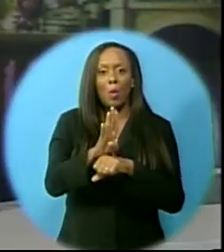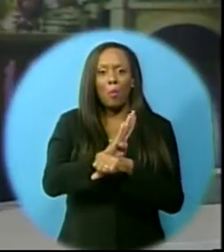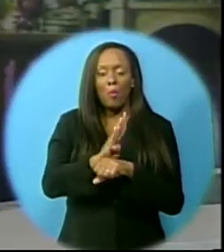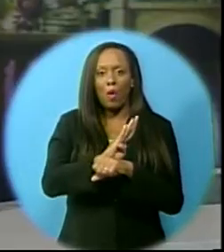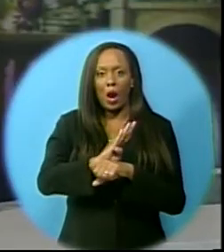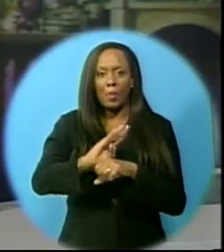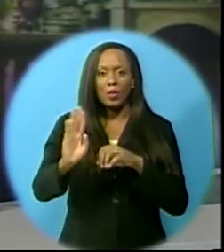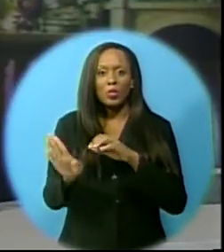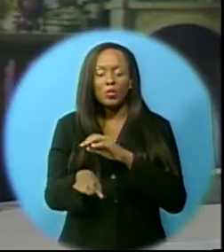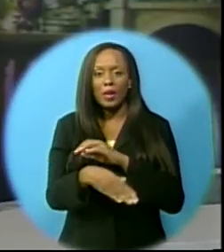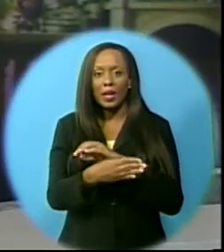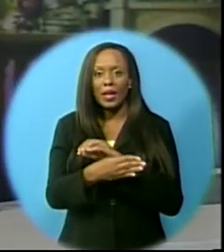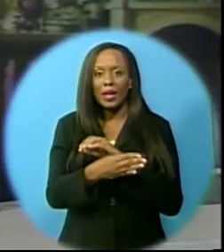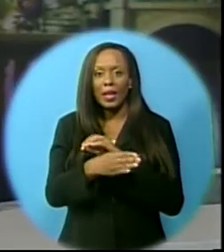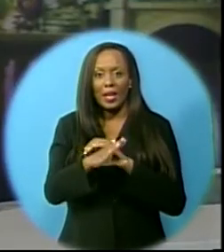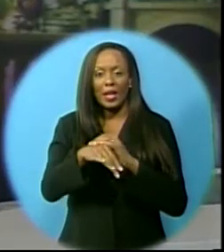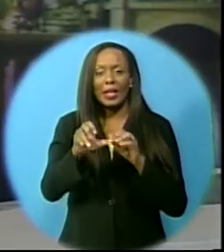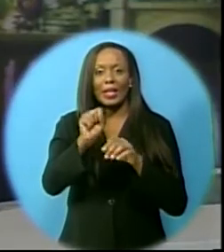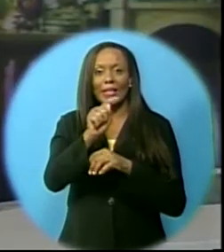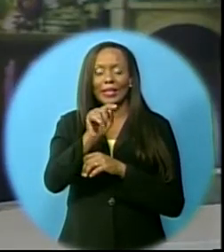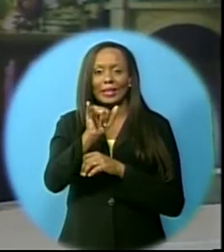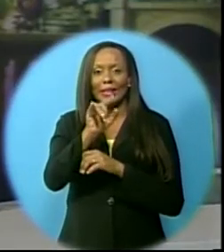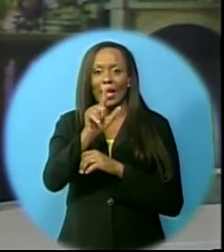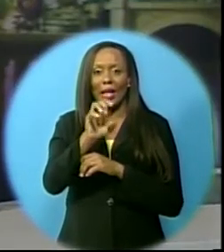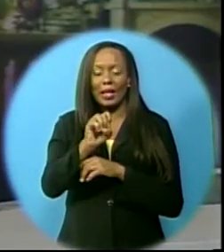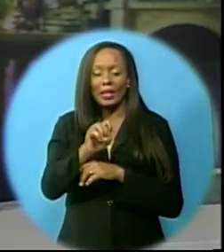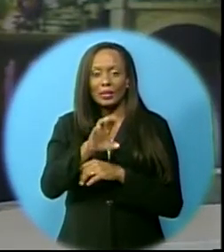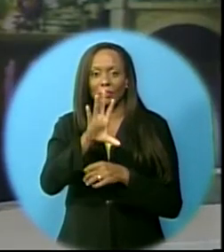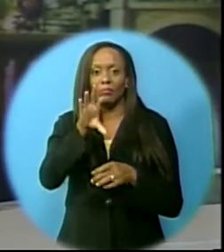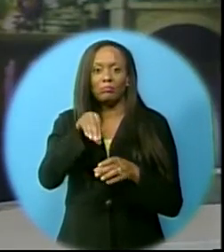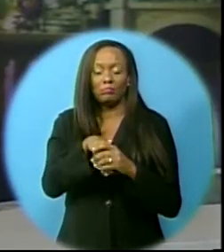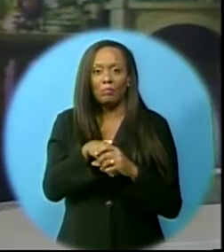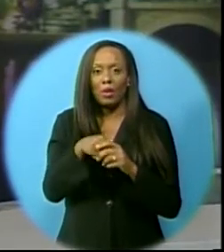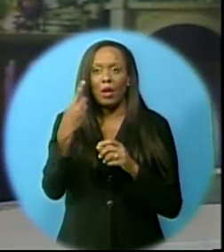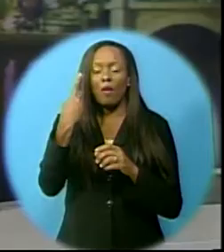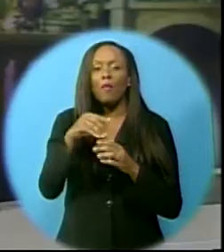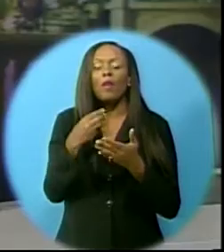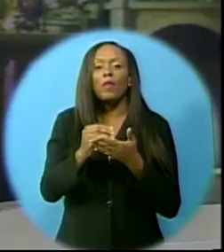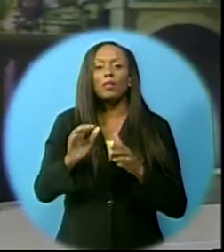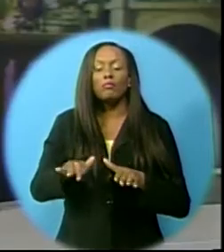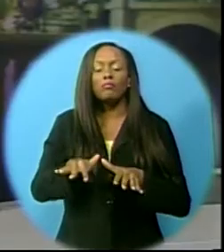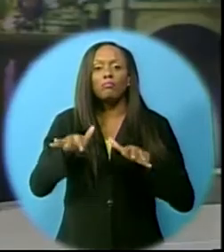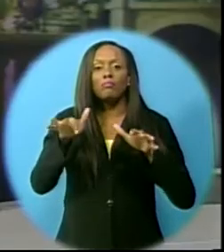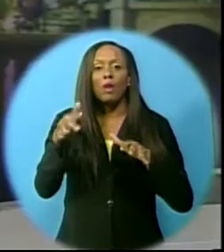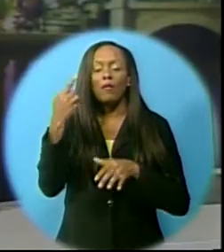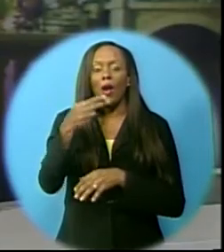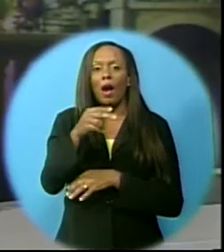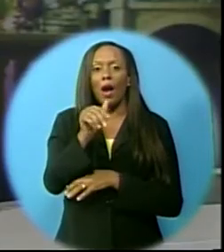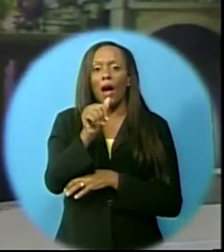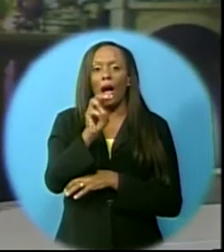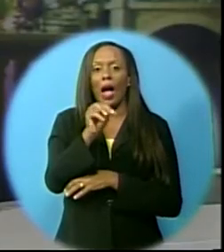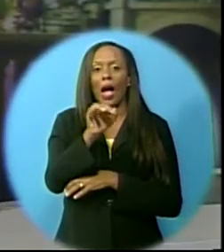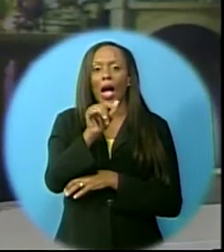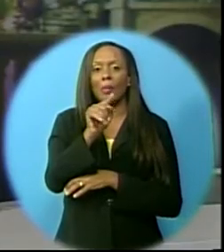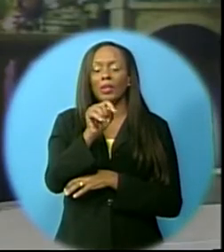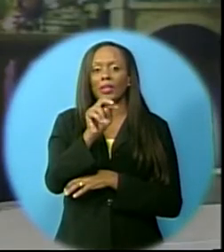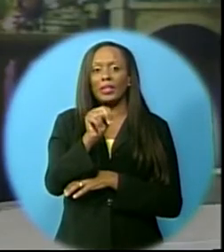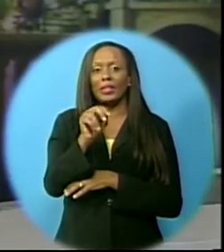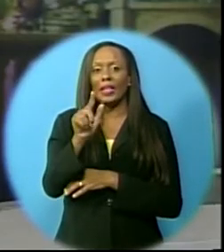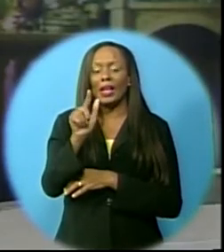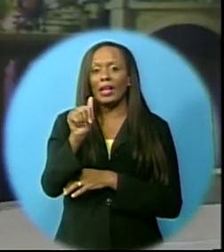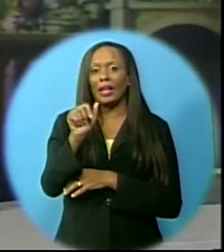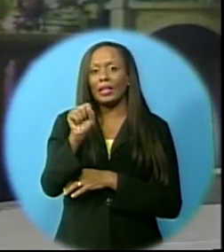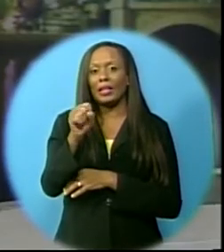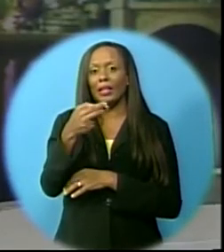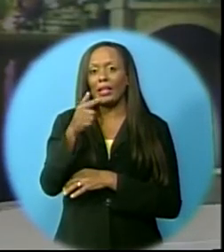cricket format is set to form part of a special fundraising event next month for the Hamilton Lashley Foundation ahead of some major